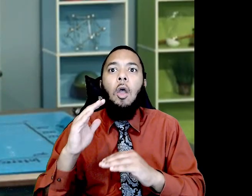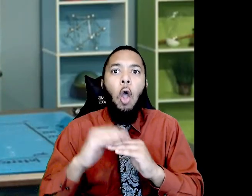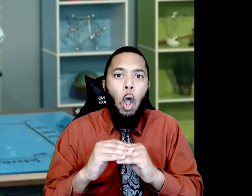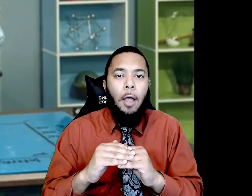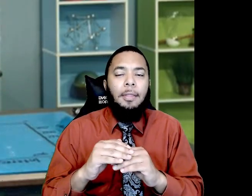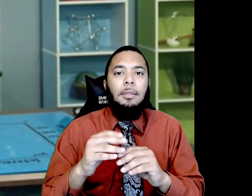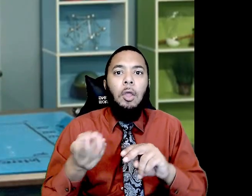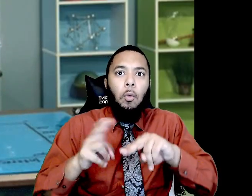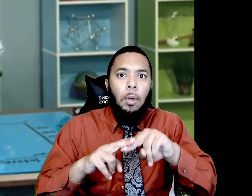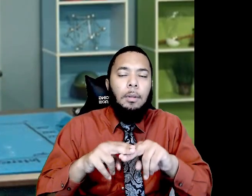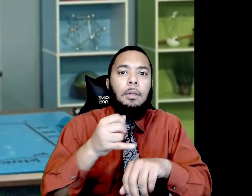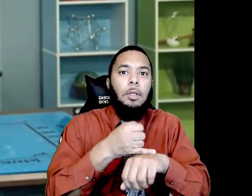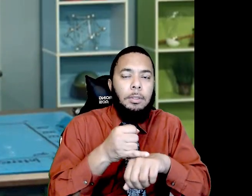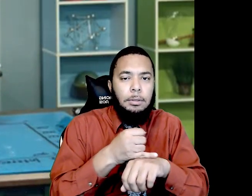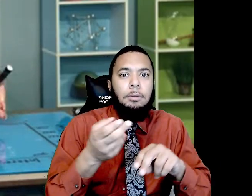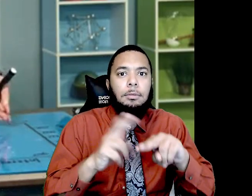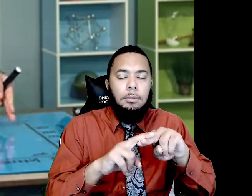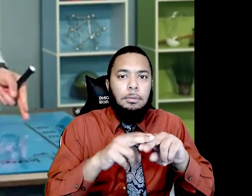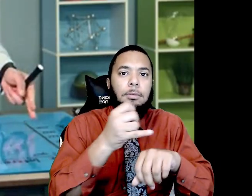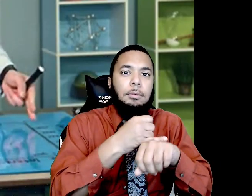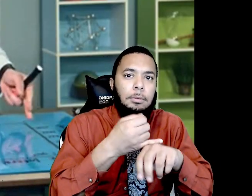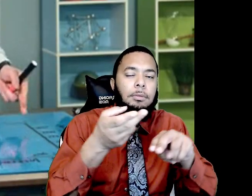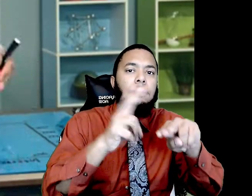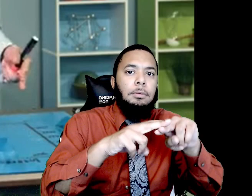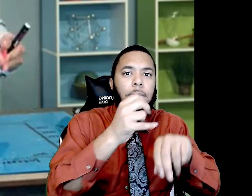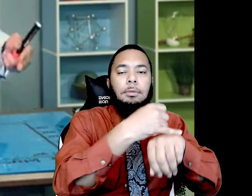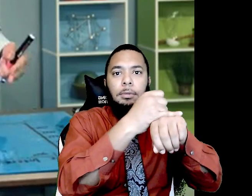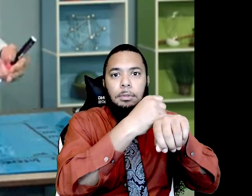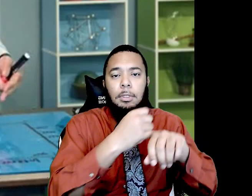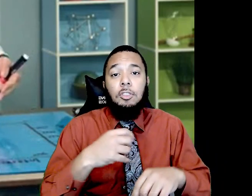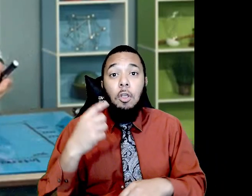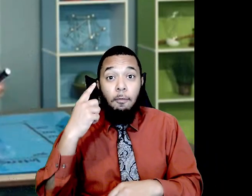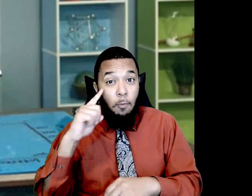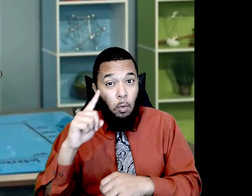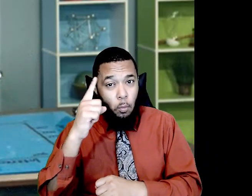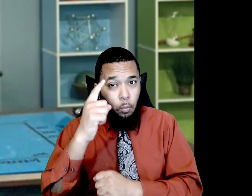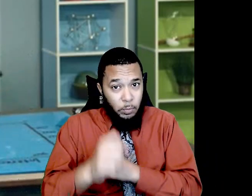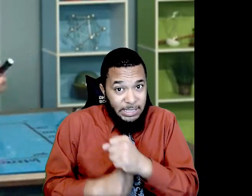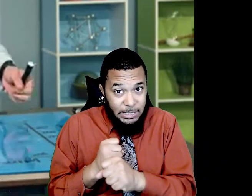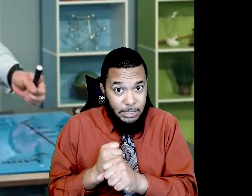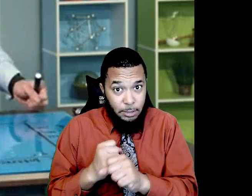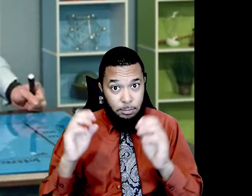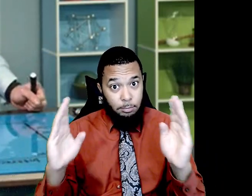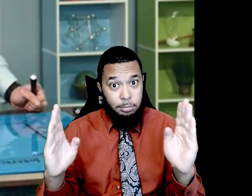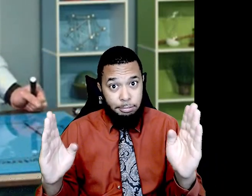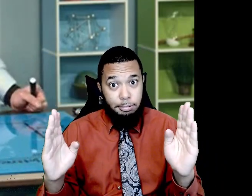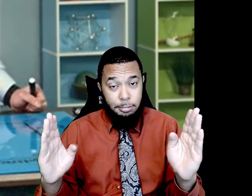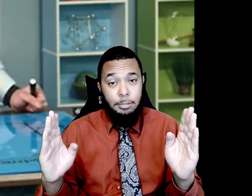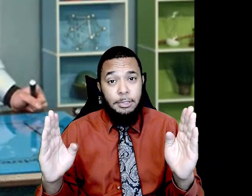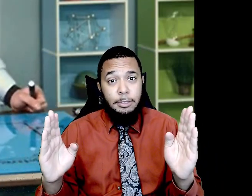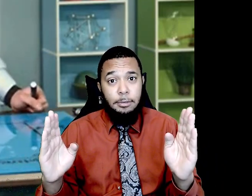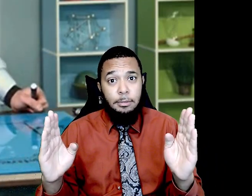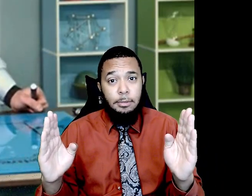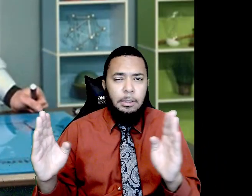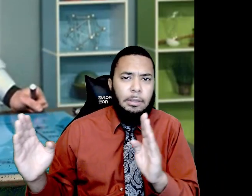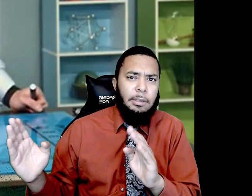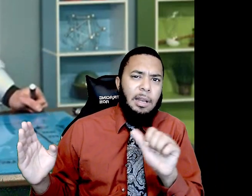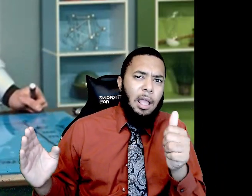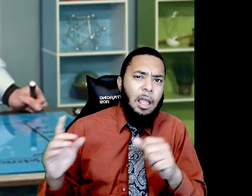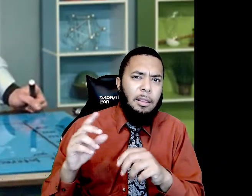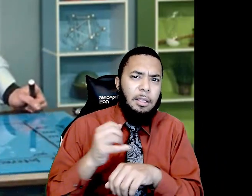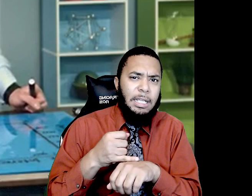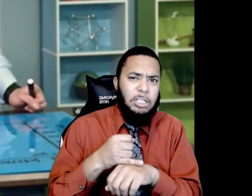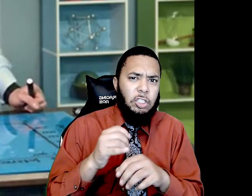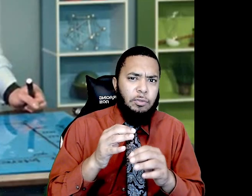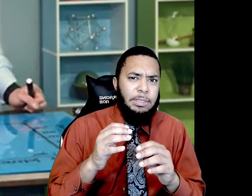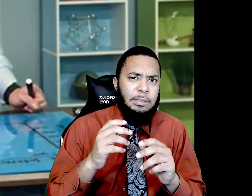on top of growth. And over 1 year, simple interest and this other interest calculation are basically the same.